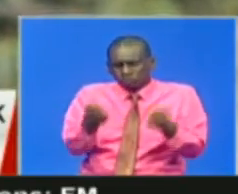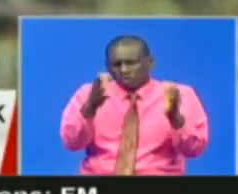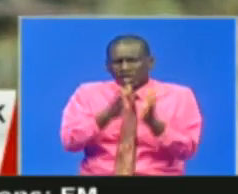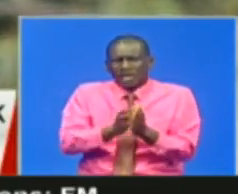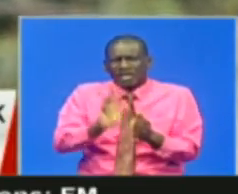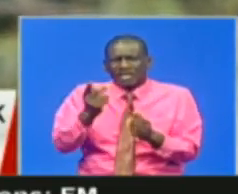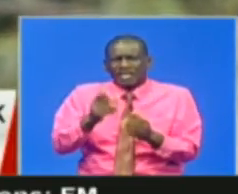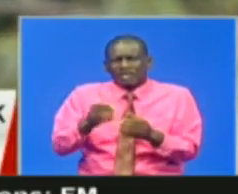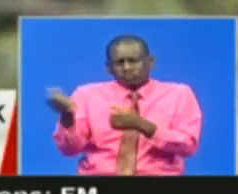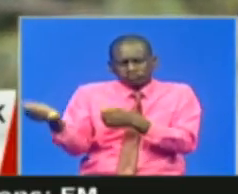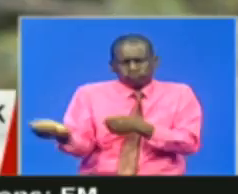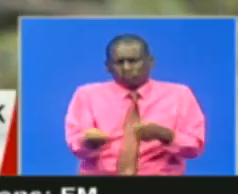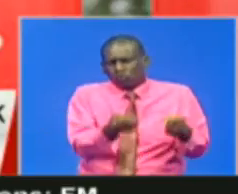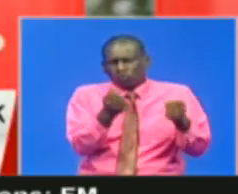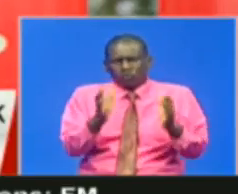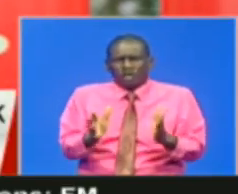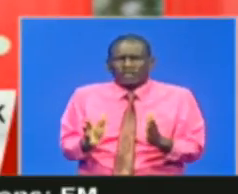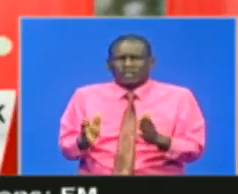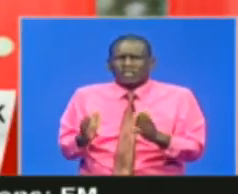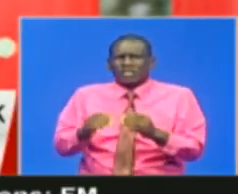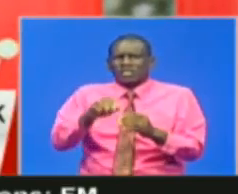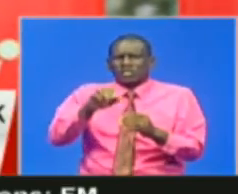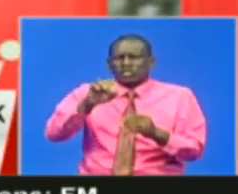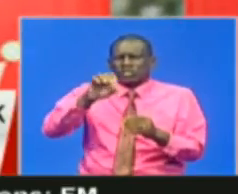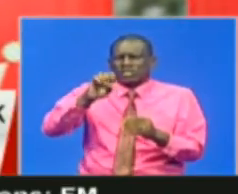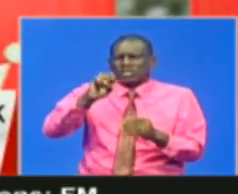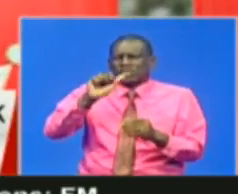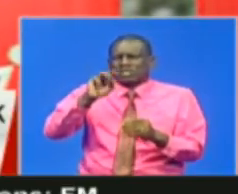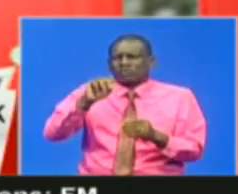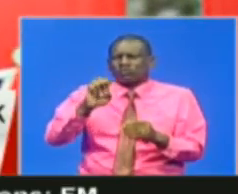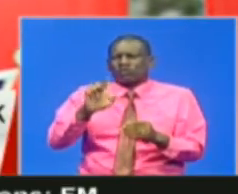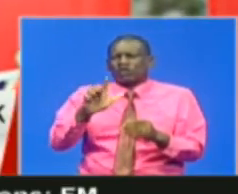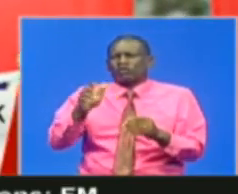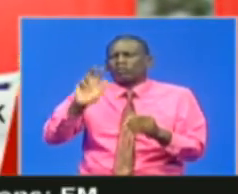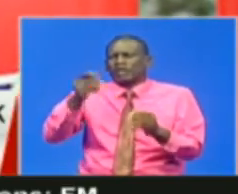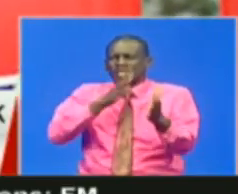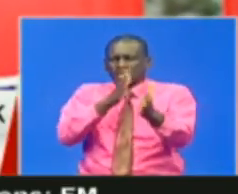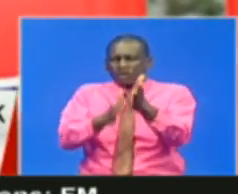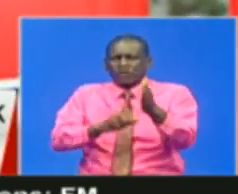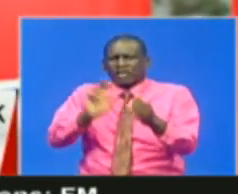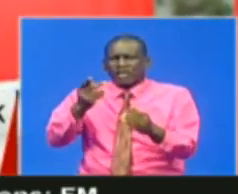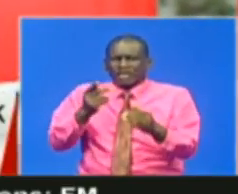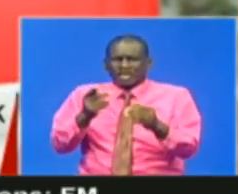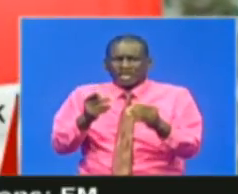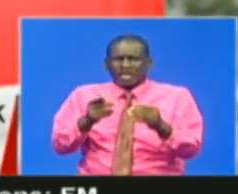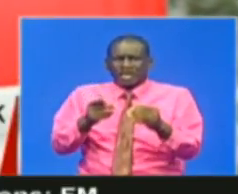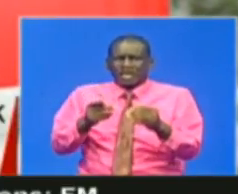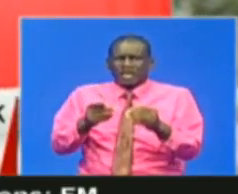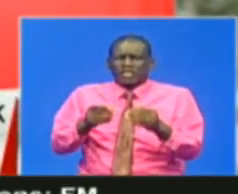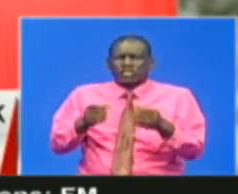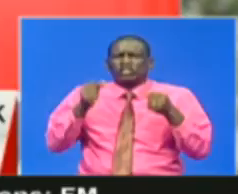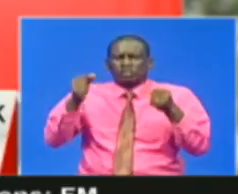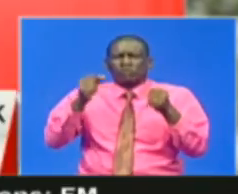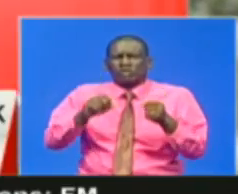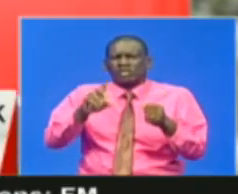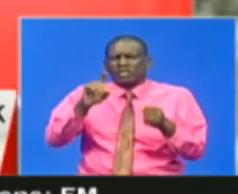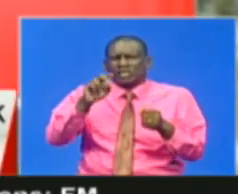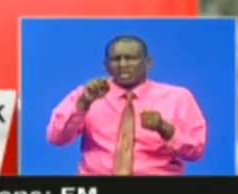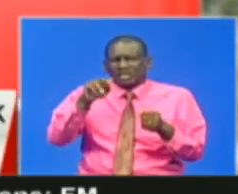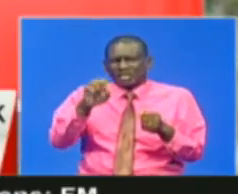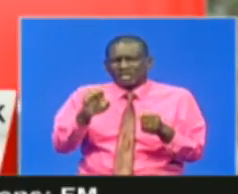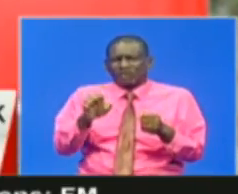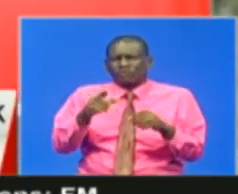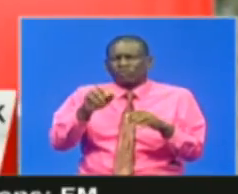Golf Championship Series champion Samuel Njoroge of Kenya Railway Golf Club, Kenya Amateur Match Play champion Daniel Nduva of